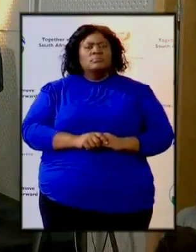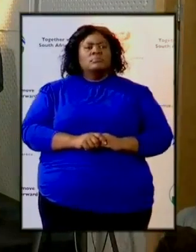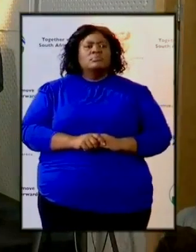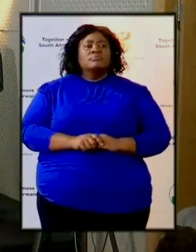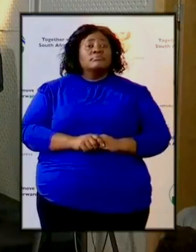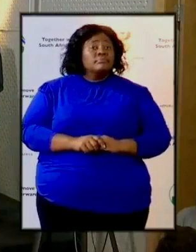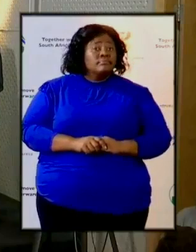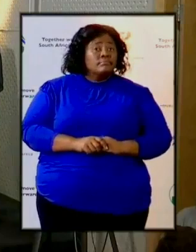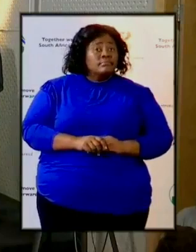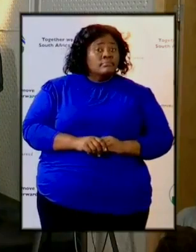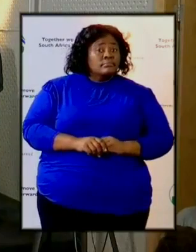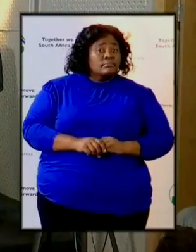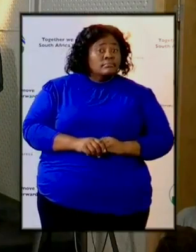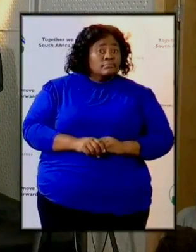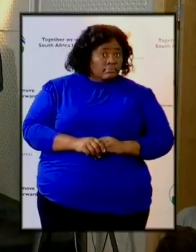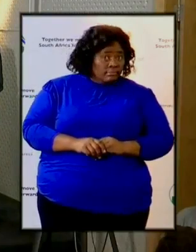Nazir?